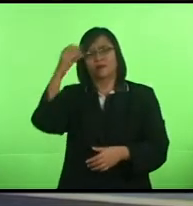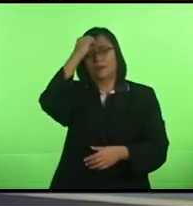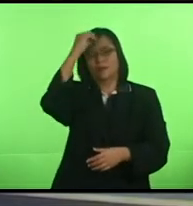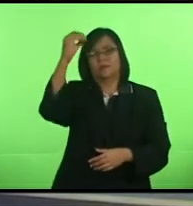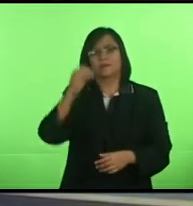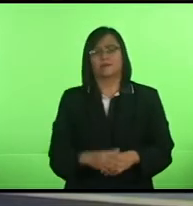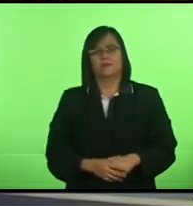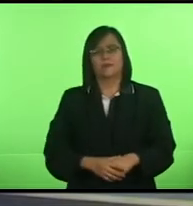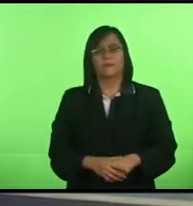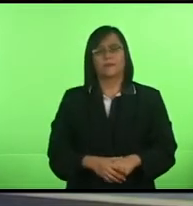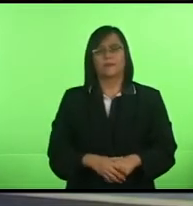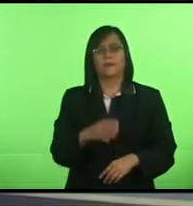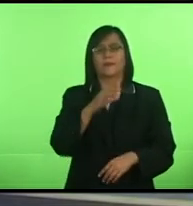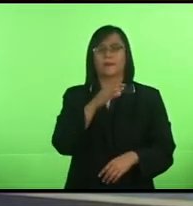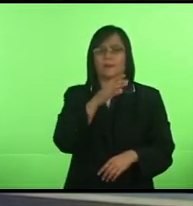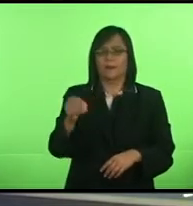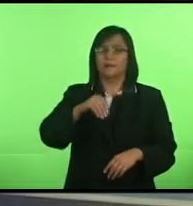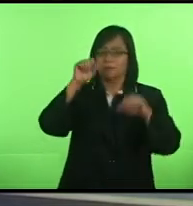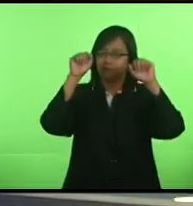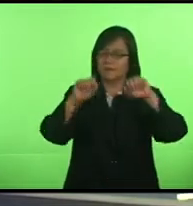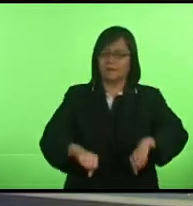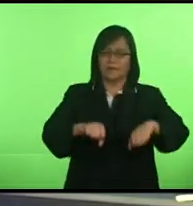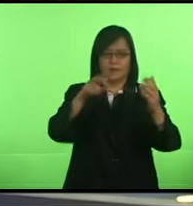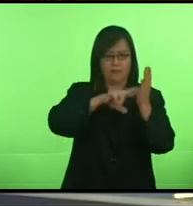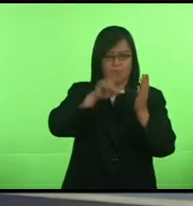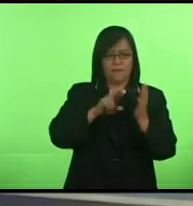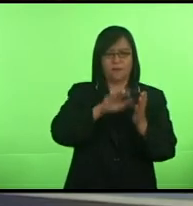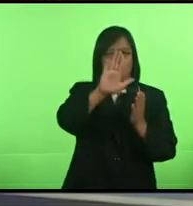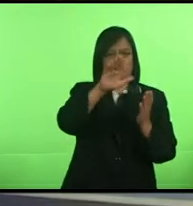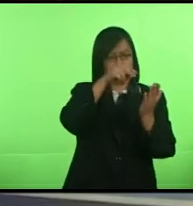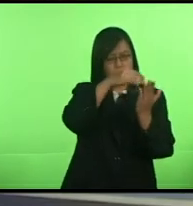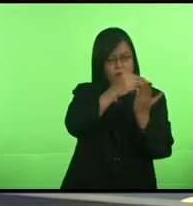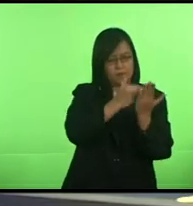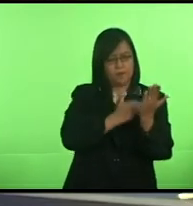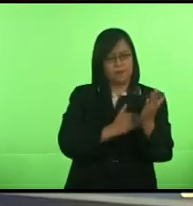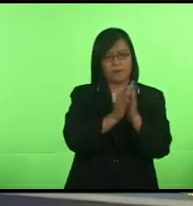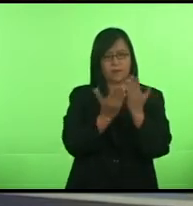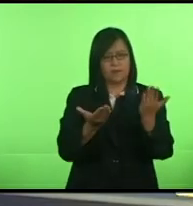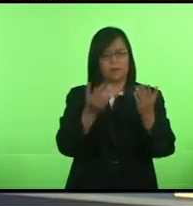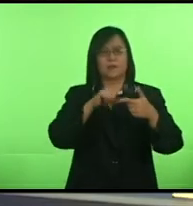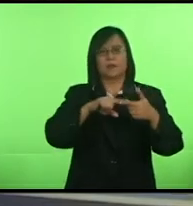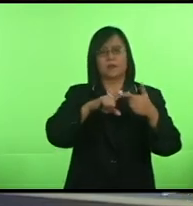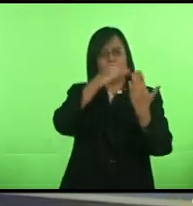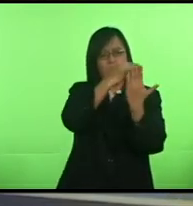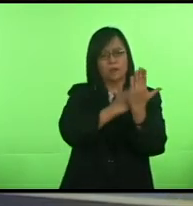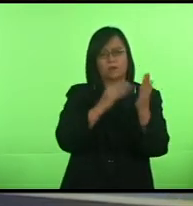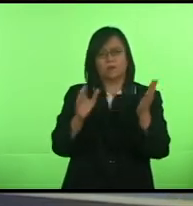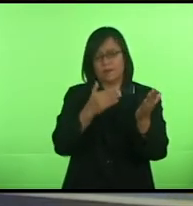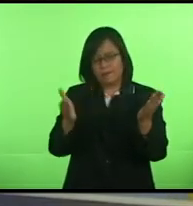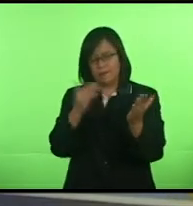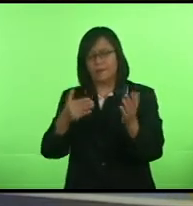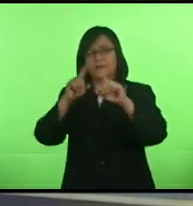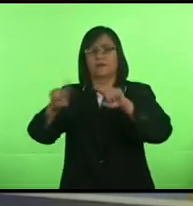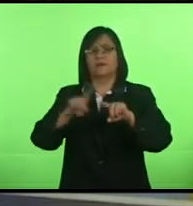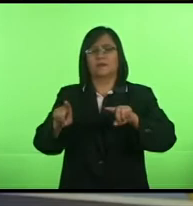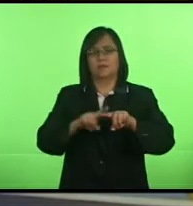students, you may refer to the module for some examples of the table content page in several research studies, so that they can